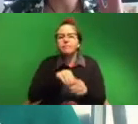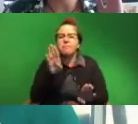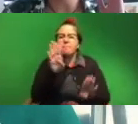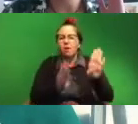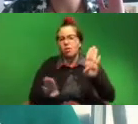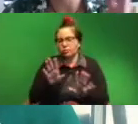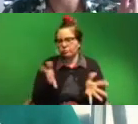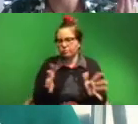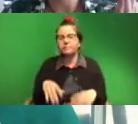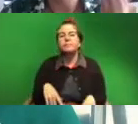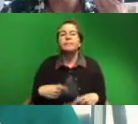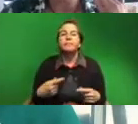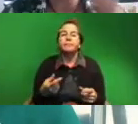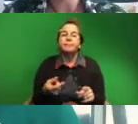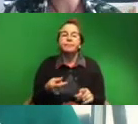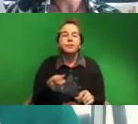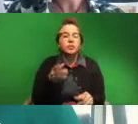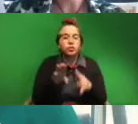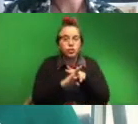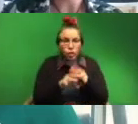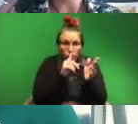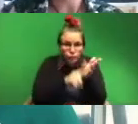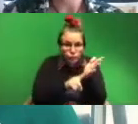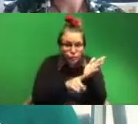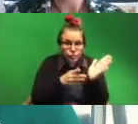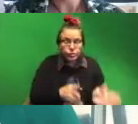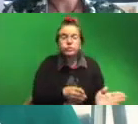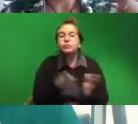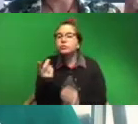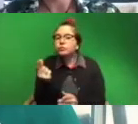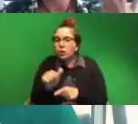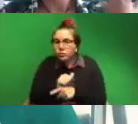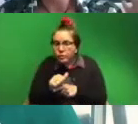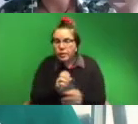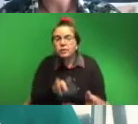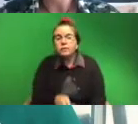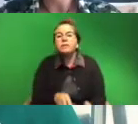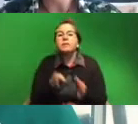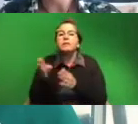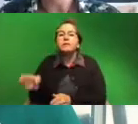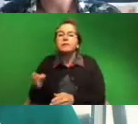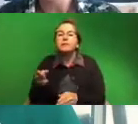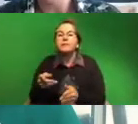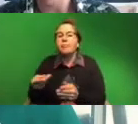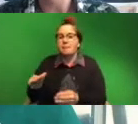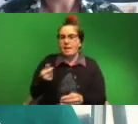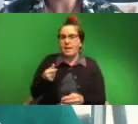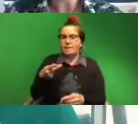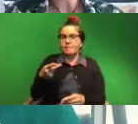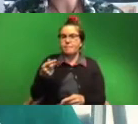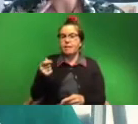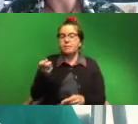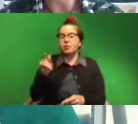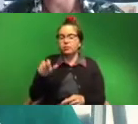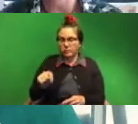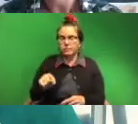done everything from being a shark researcher to a dog trainer. I was a paid paleontologist for a while and